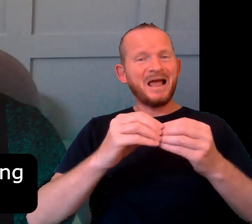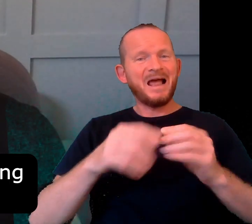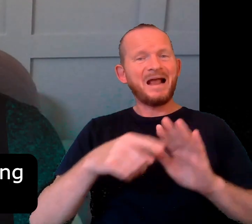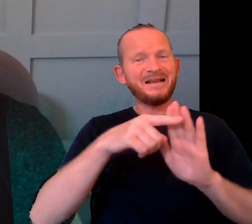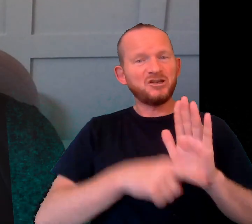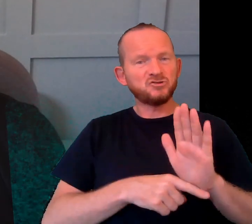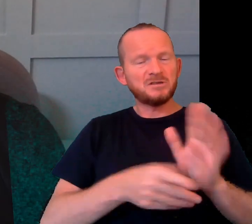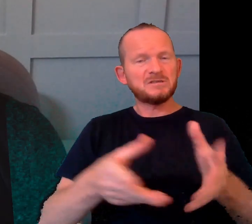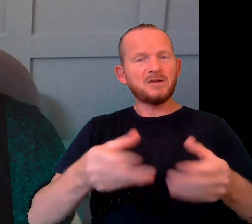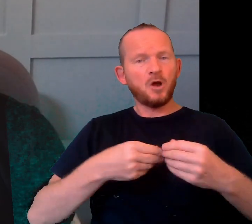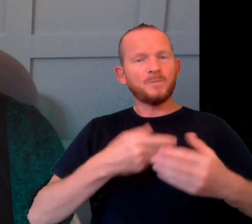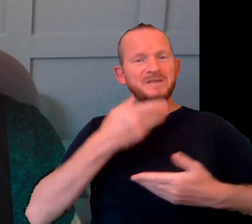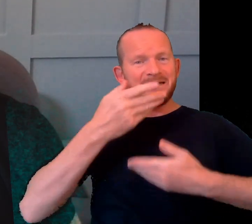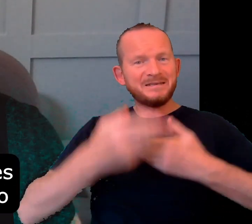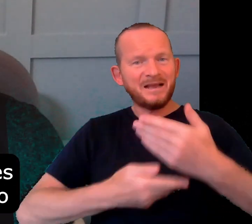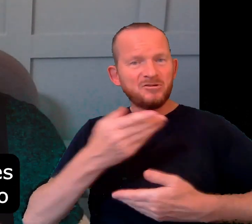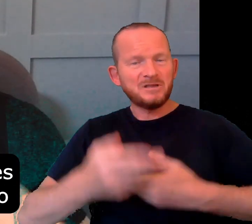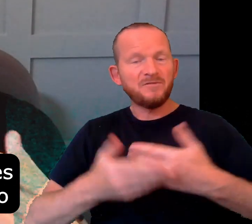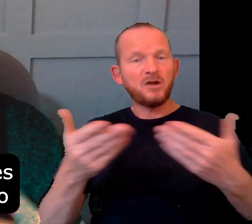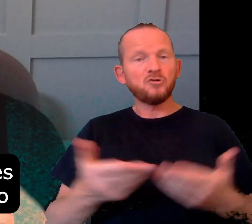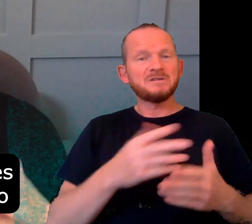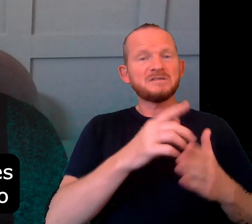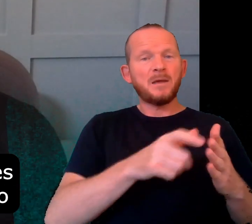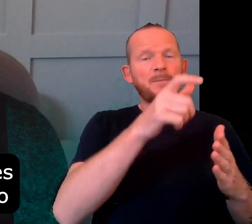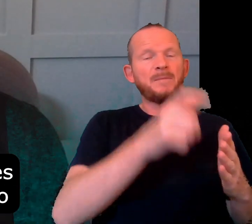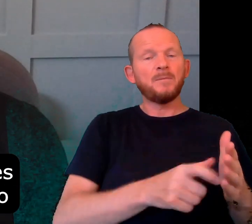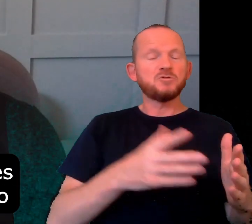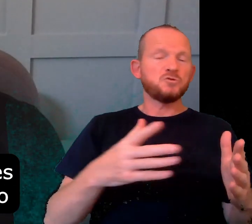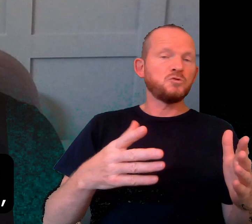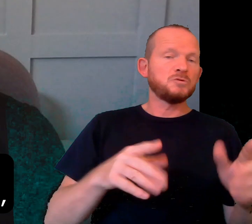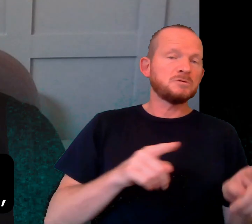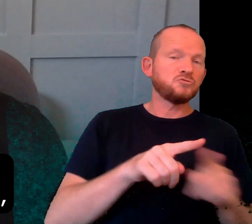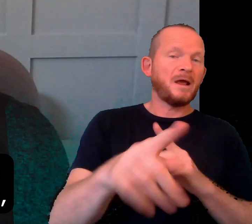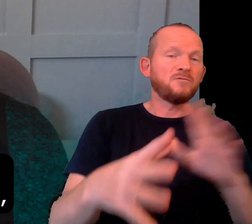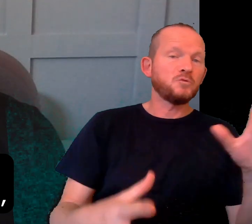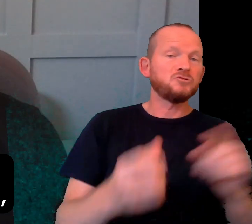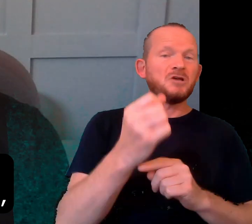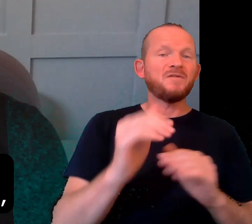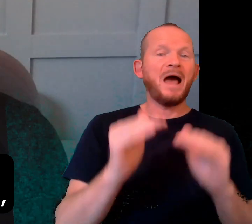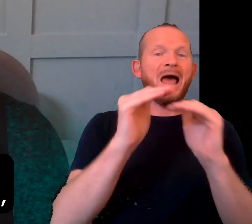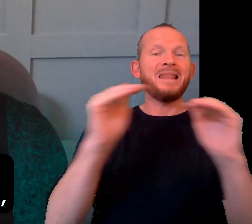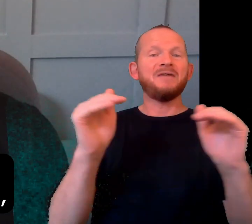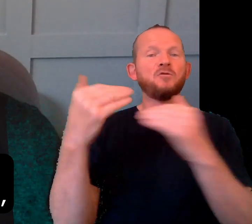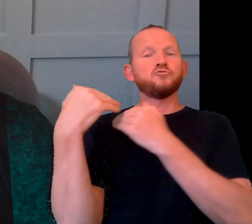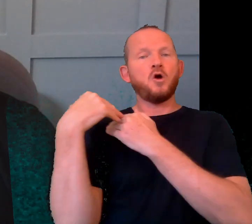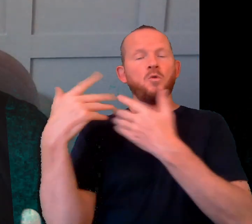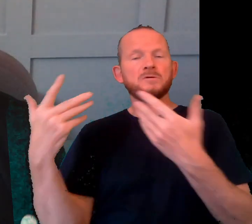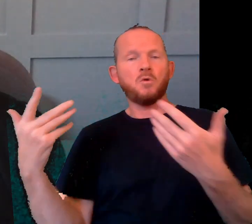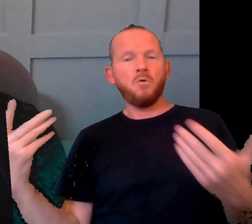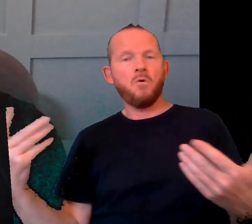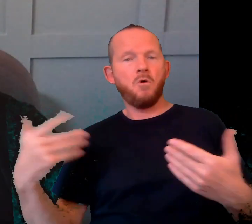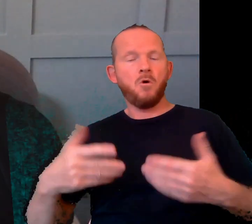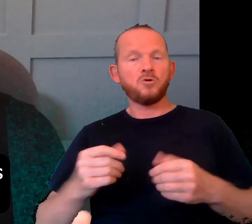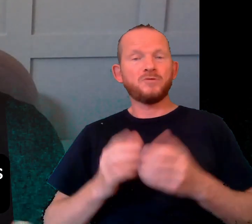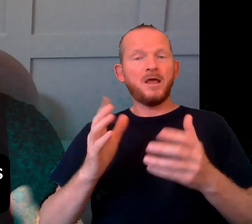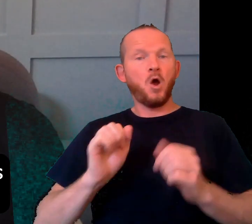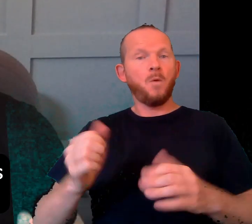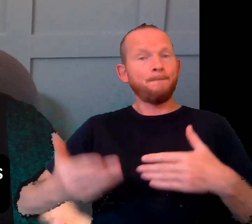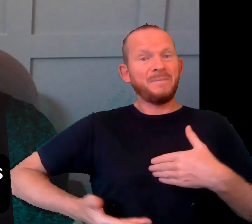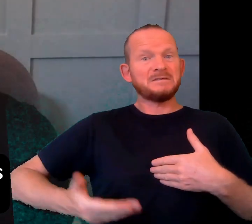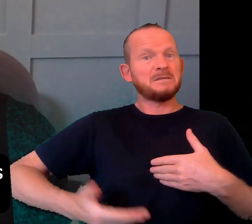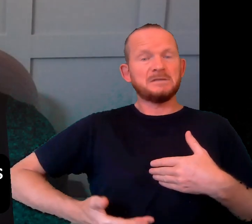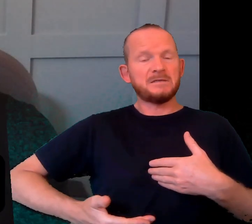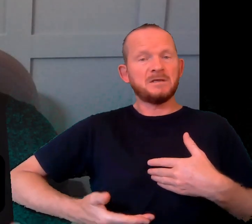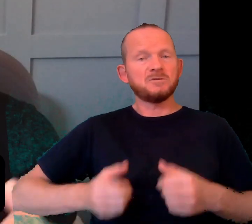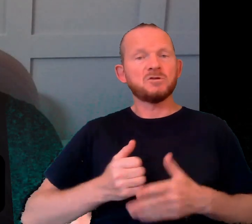the conditions and adopting a narrative which encourages disabled people to strive to achieve high-level roles or create their own roles through business